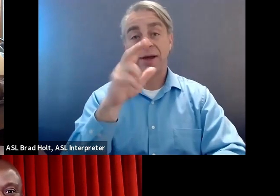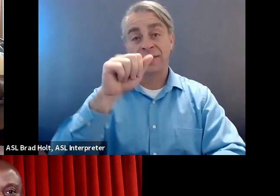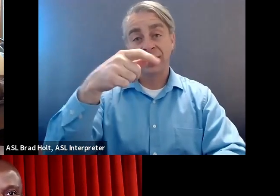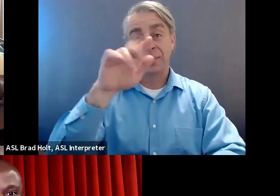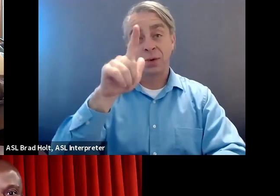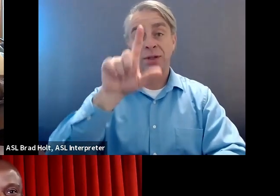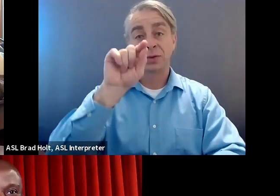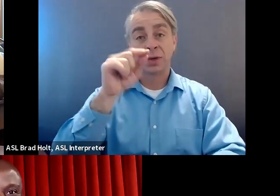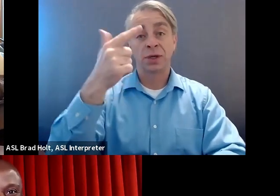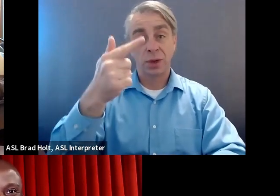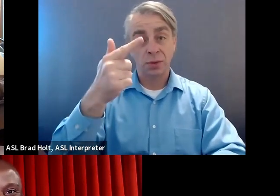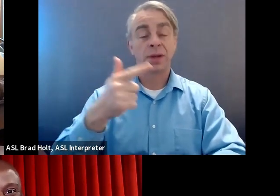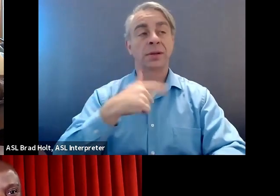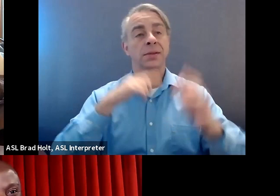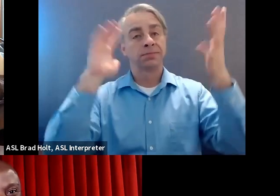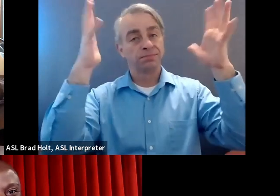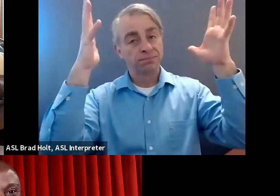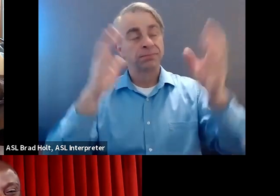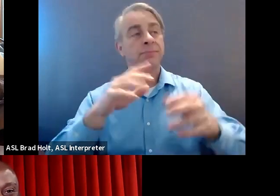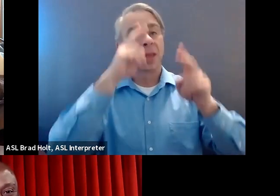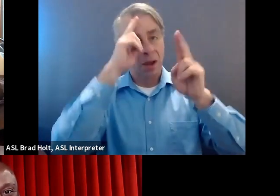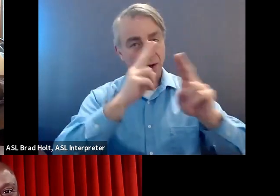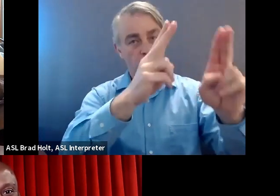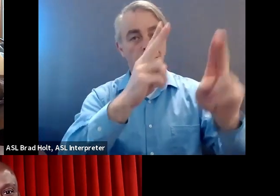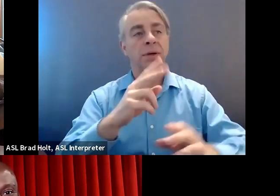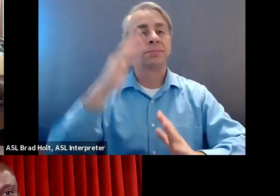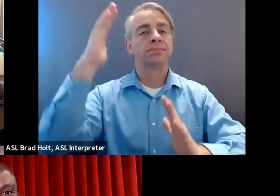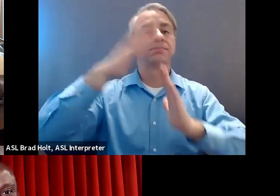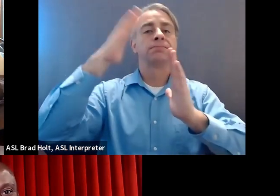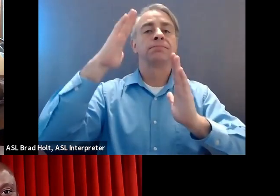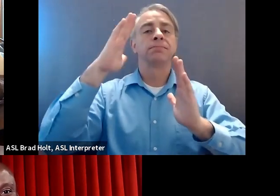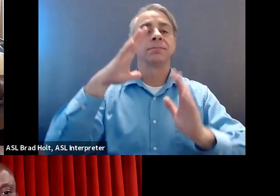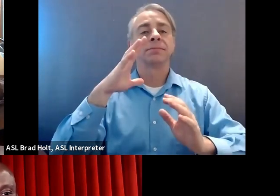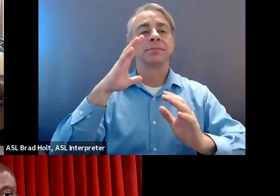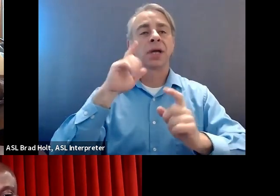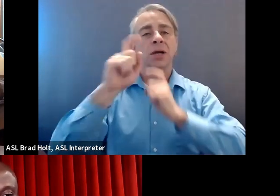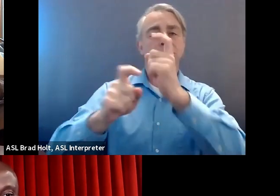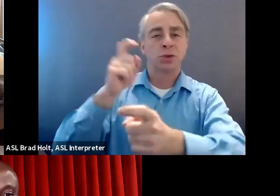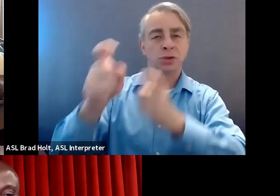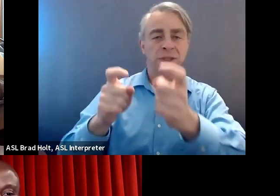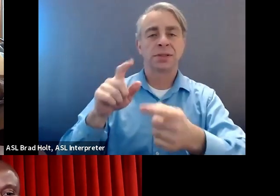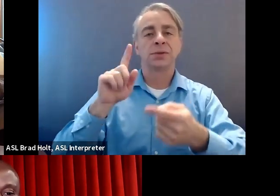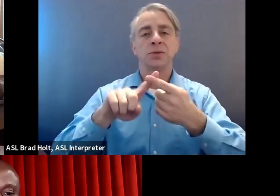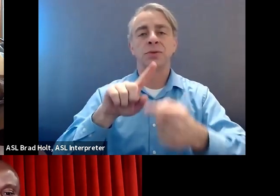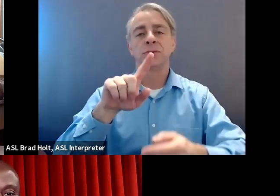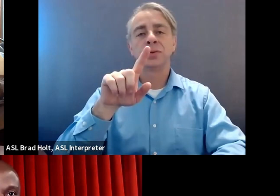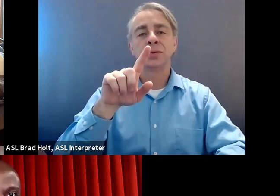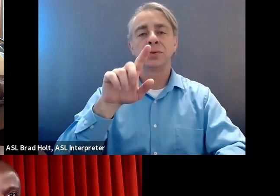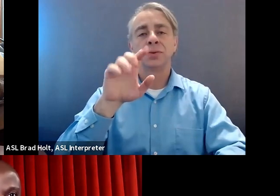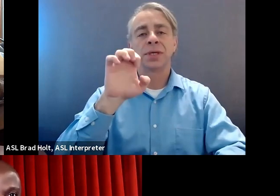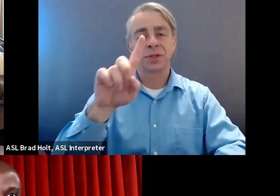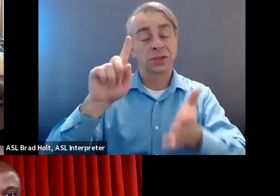to commemorate and honor the exceptional and extraordinary contributions to education research, to